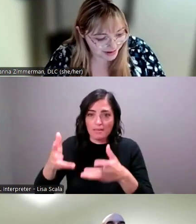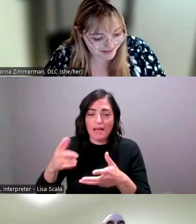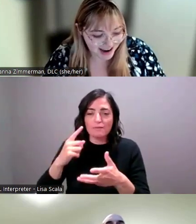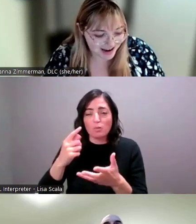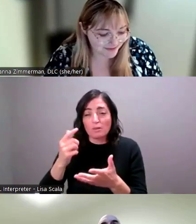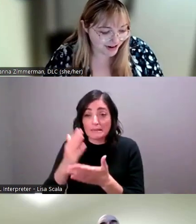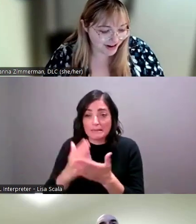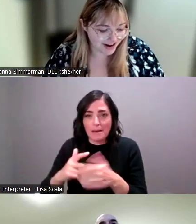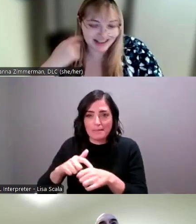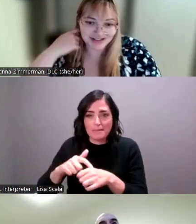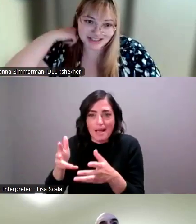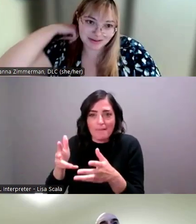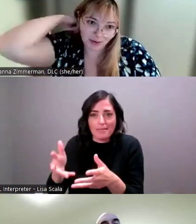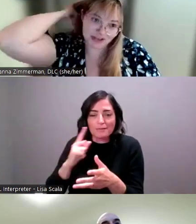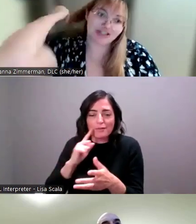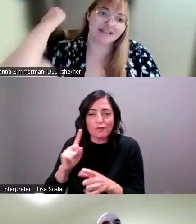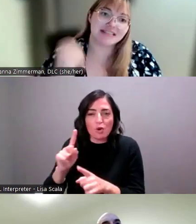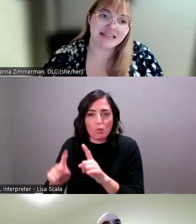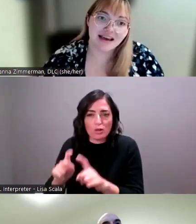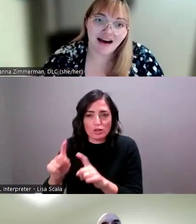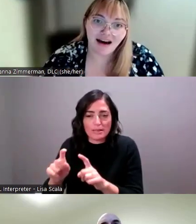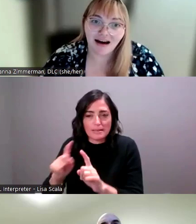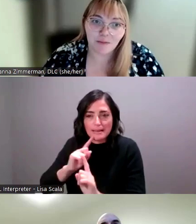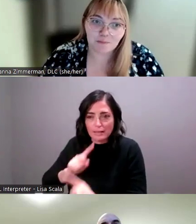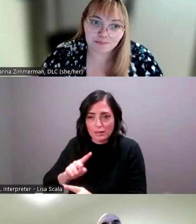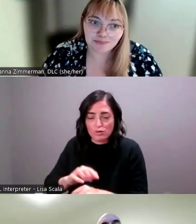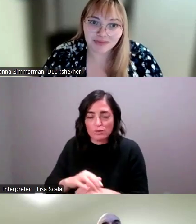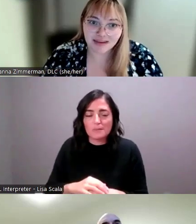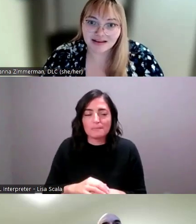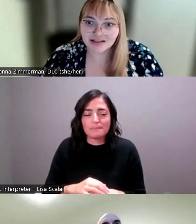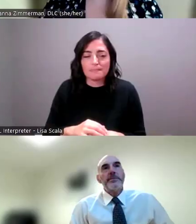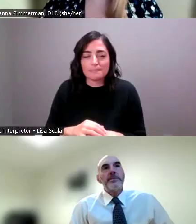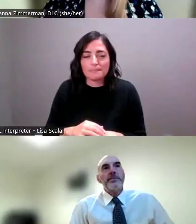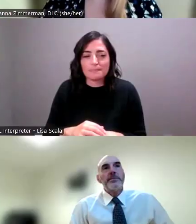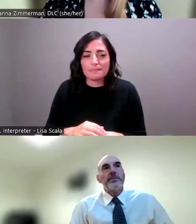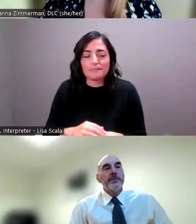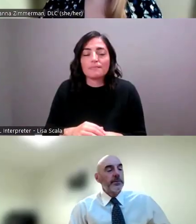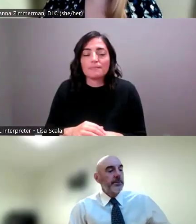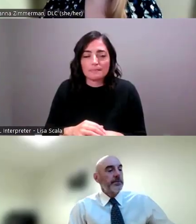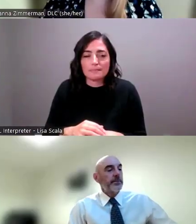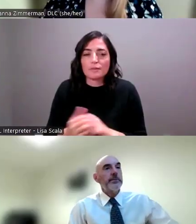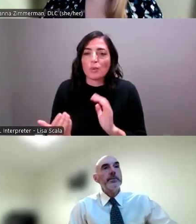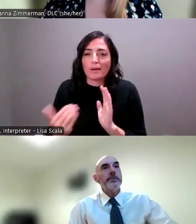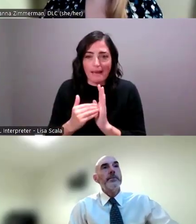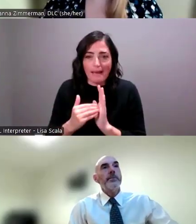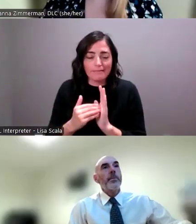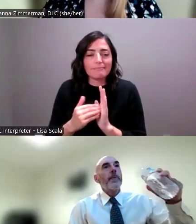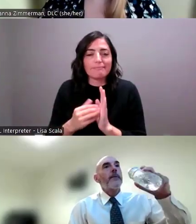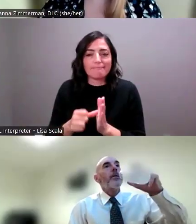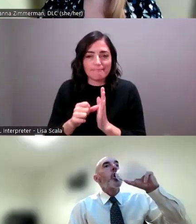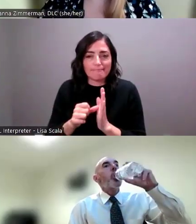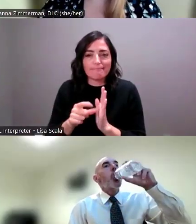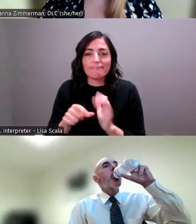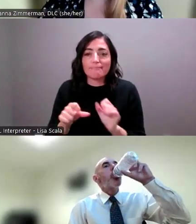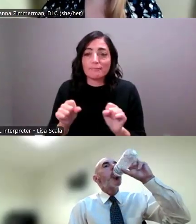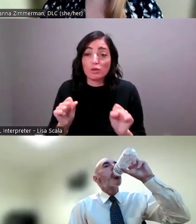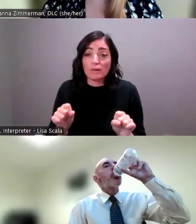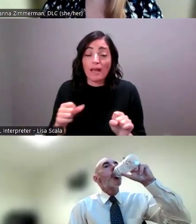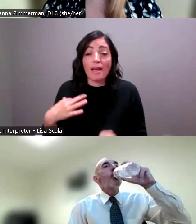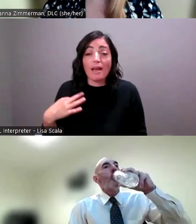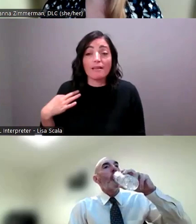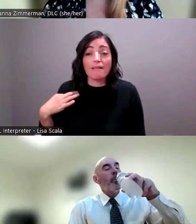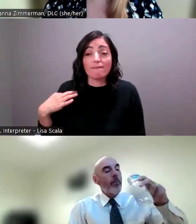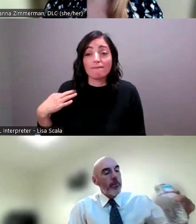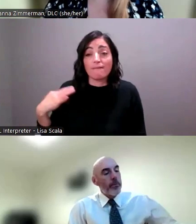a little bit of time for answering some questions. So again, you can